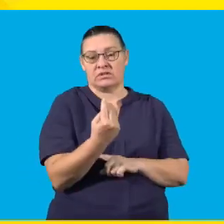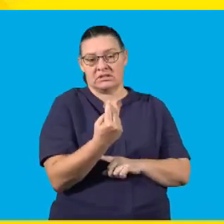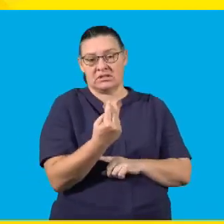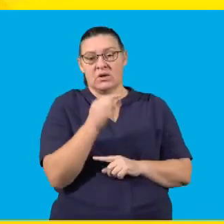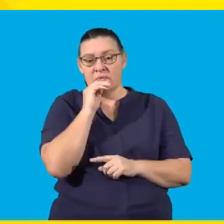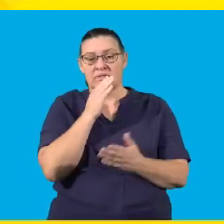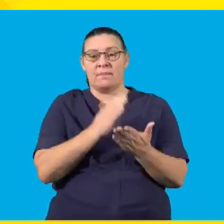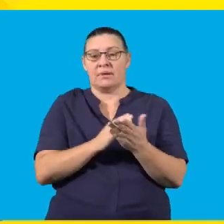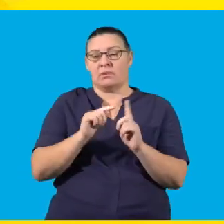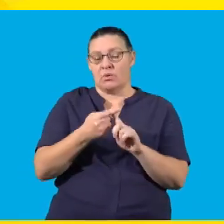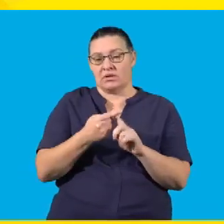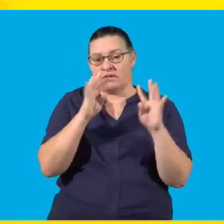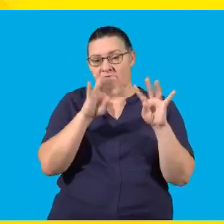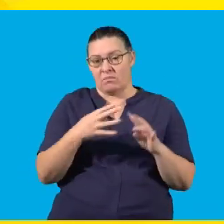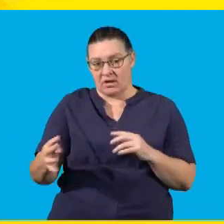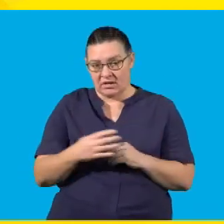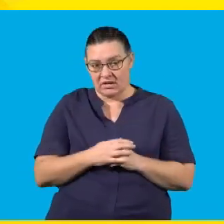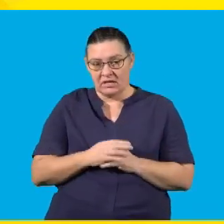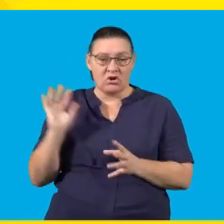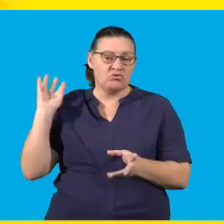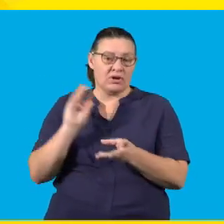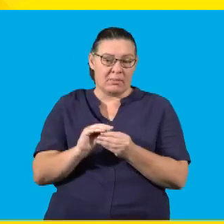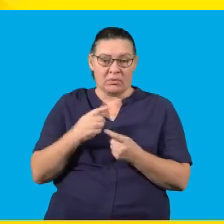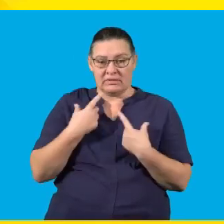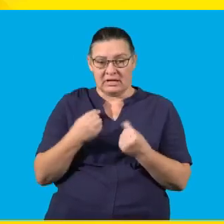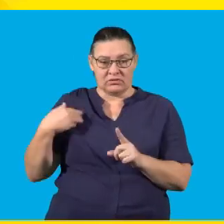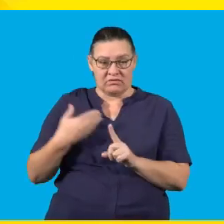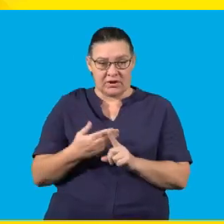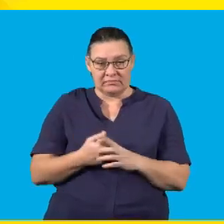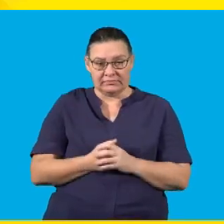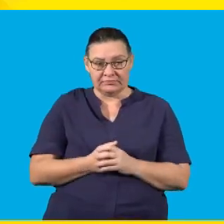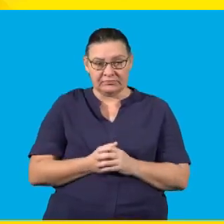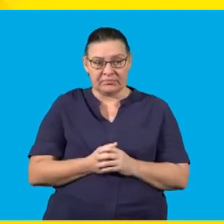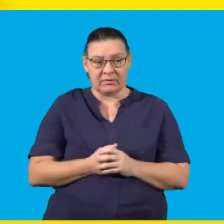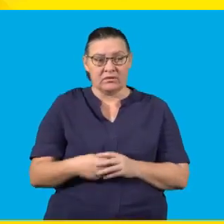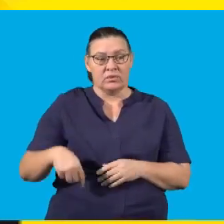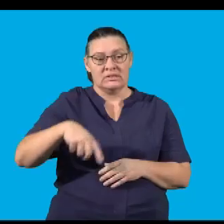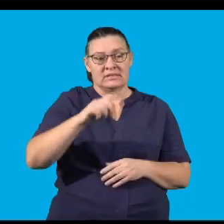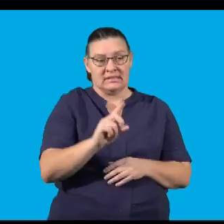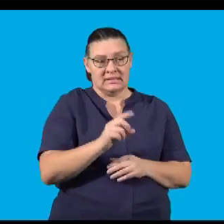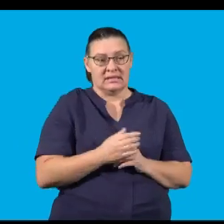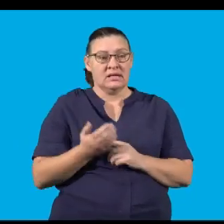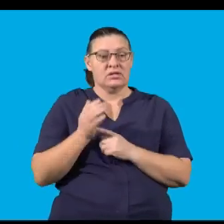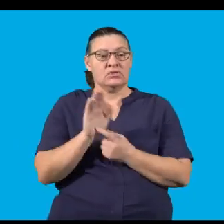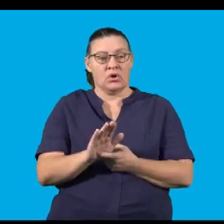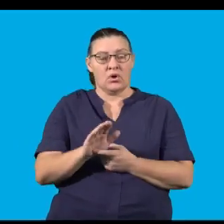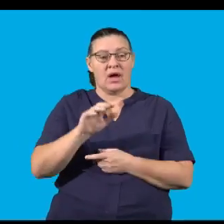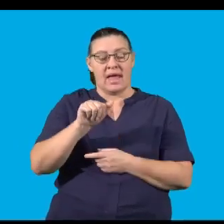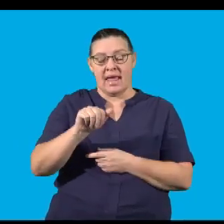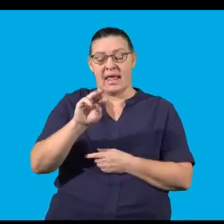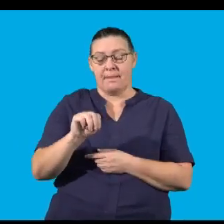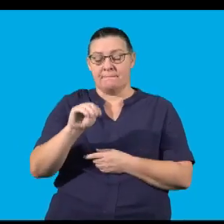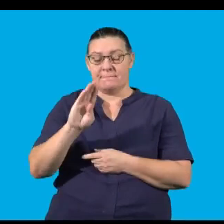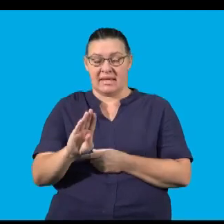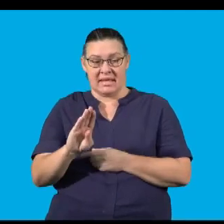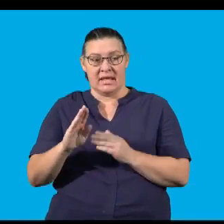had to do that using the midpoint formula. So that's just a recap of what we've done so far. Let's move on to part D. They said show that